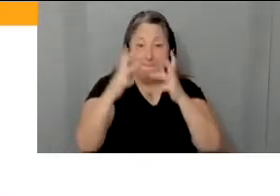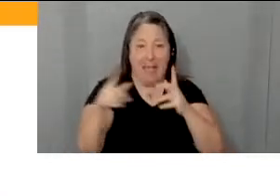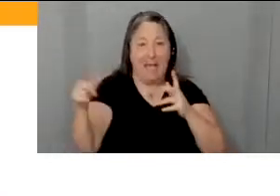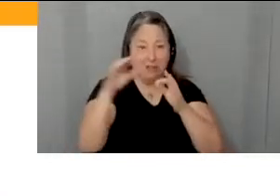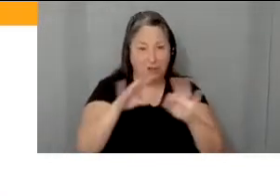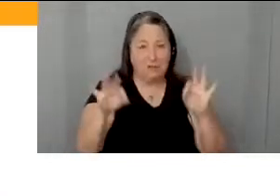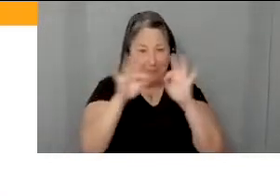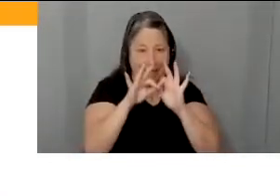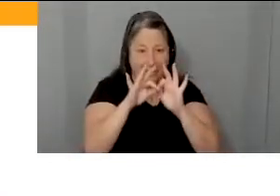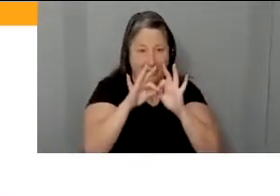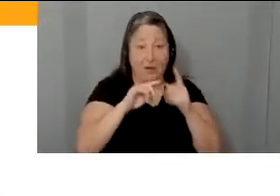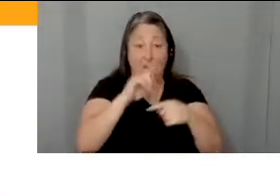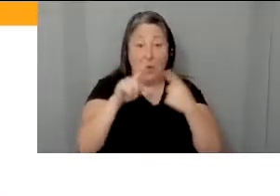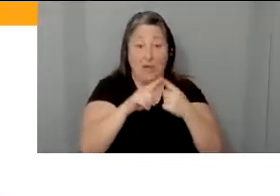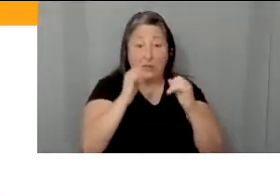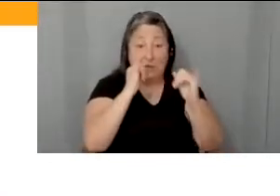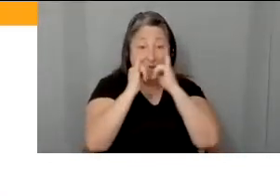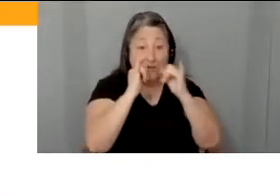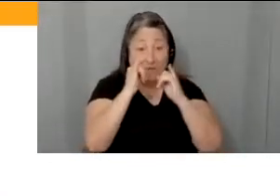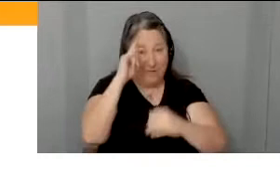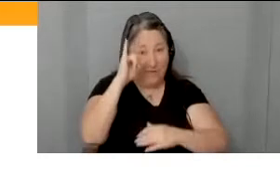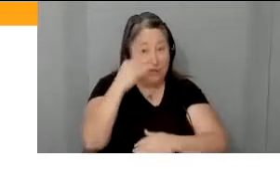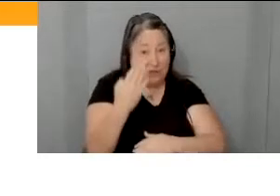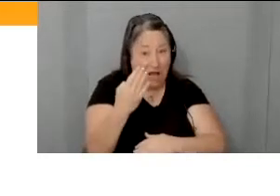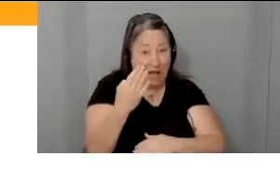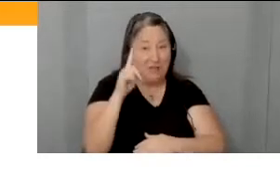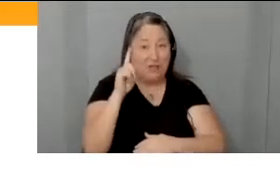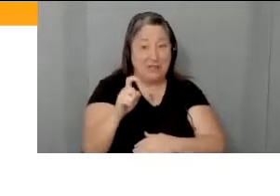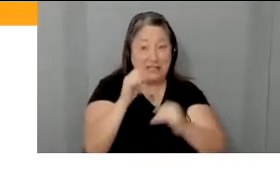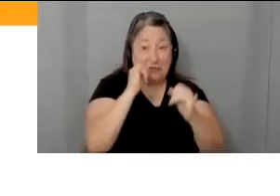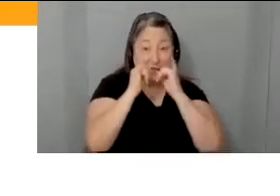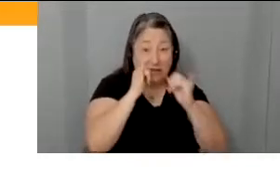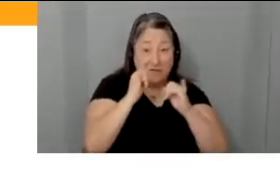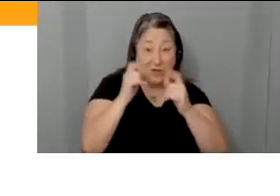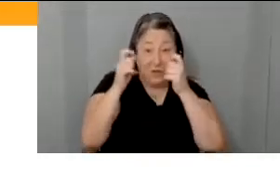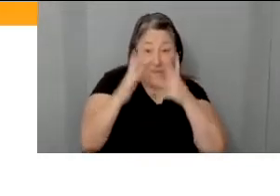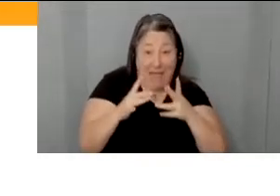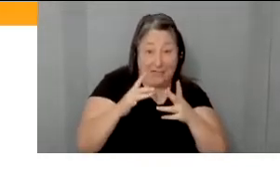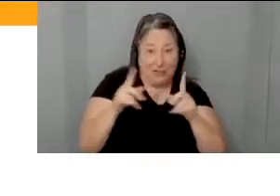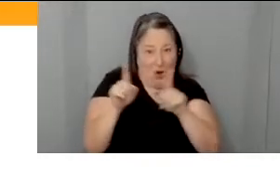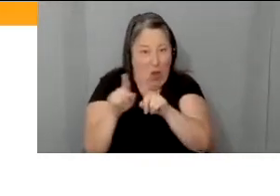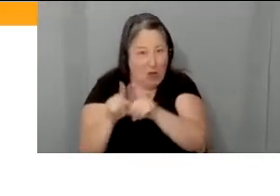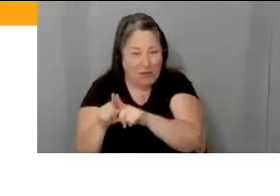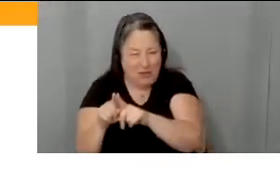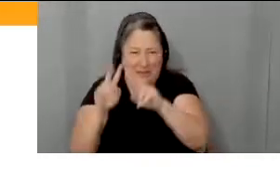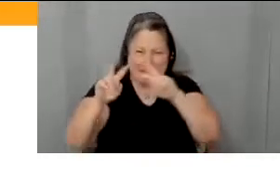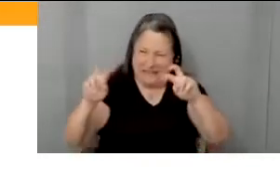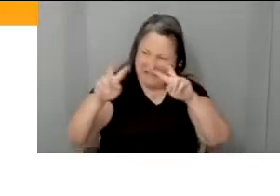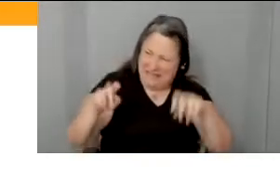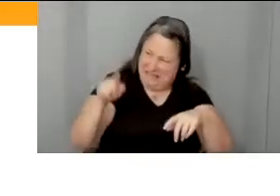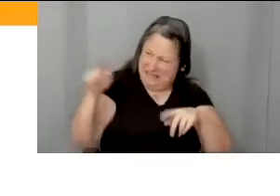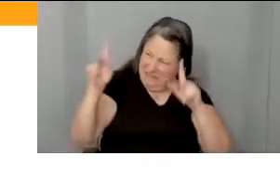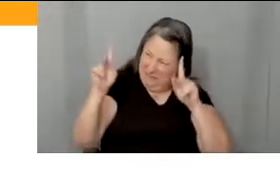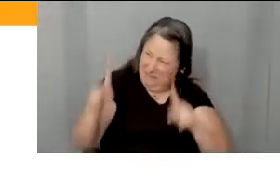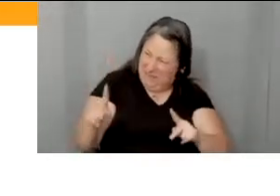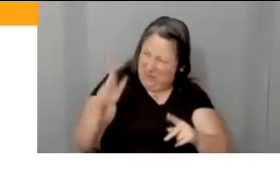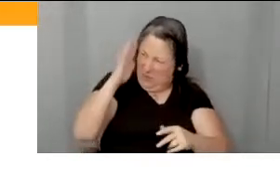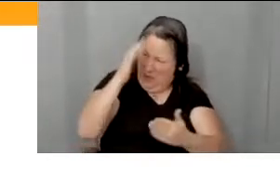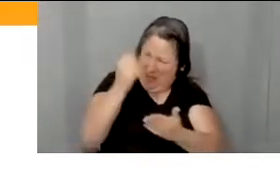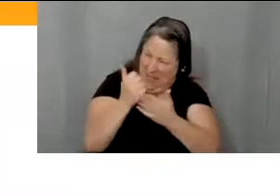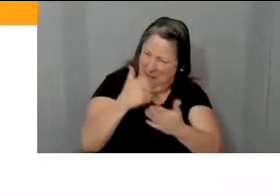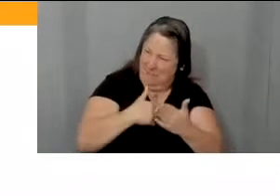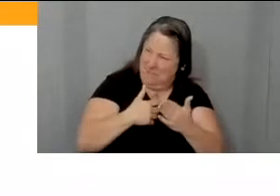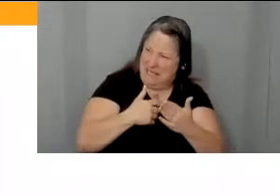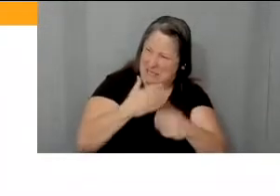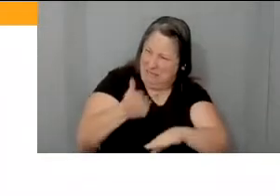when you're interviewing for a job, you should be interviewing the manager just as much and assessing, is this somebody who will enable me to